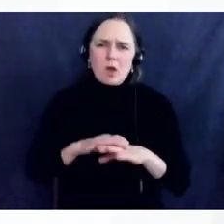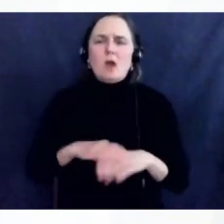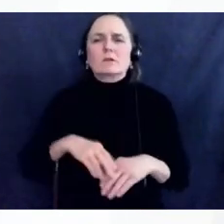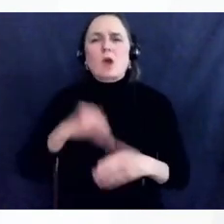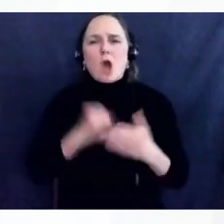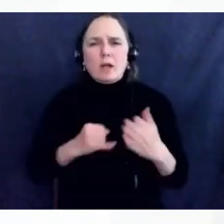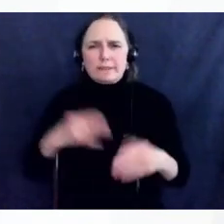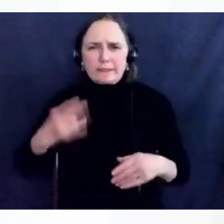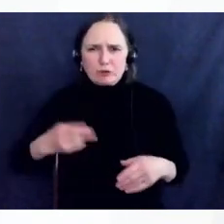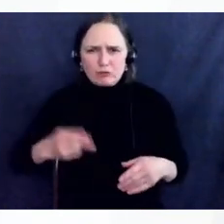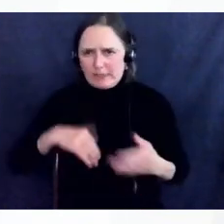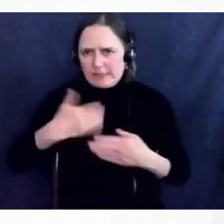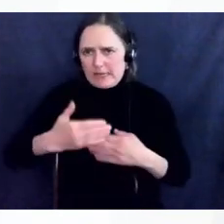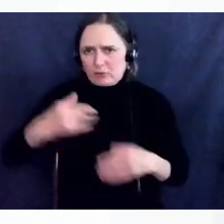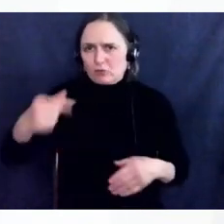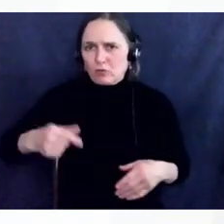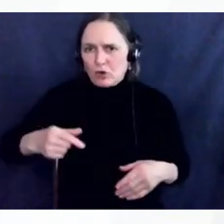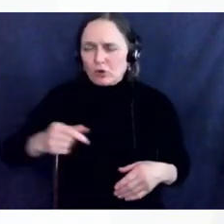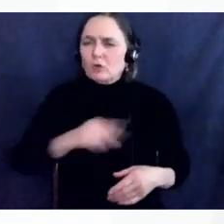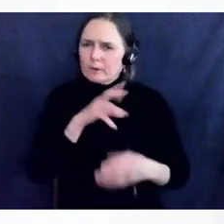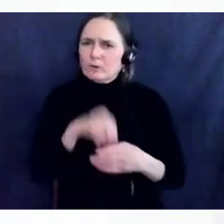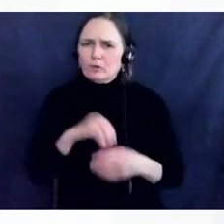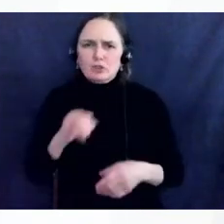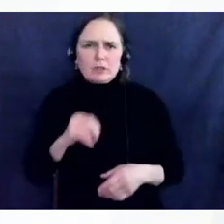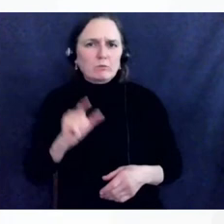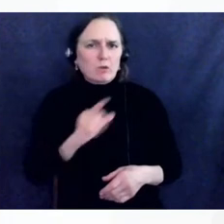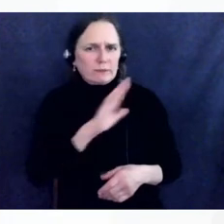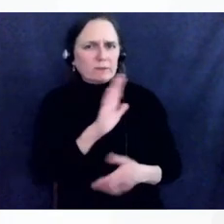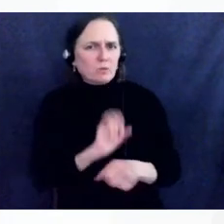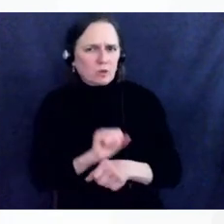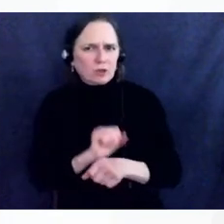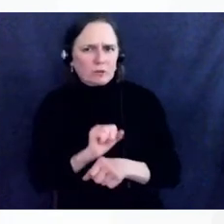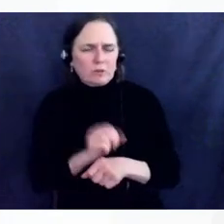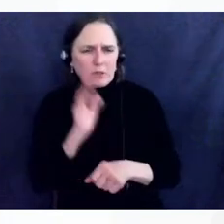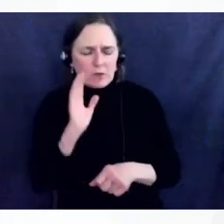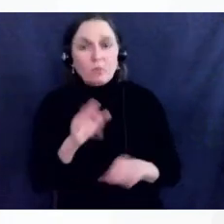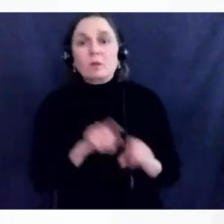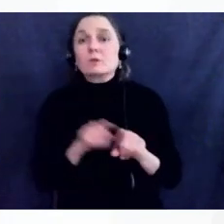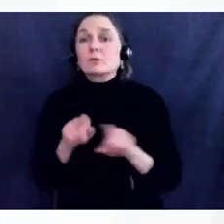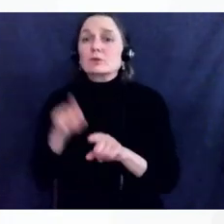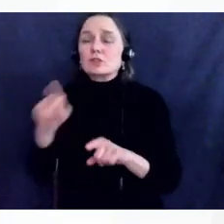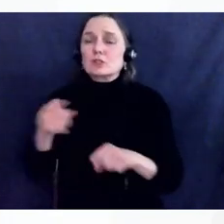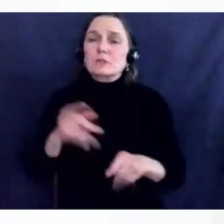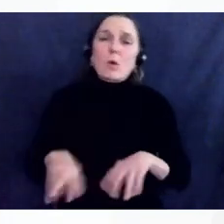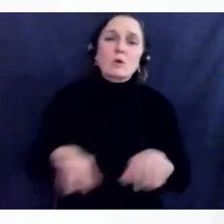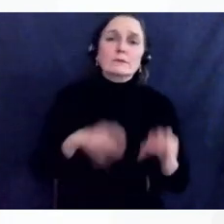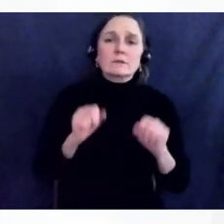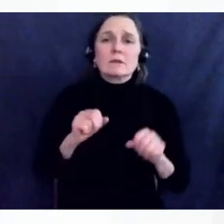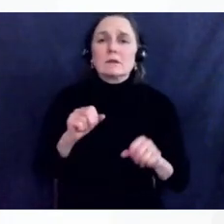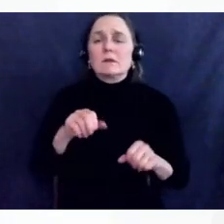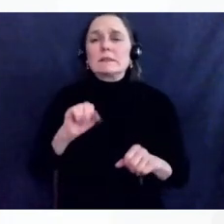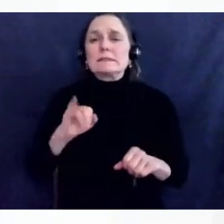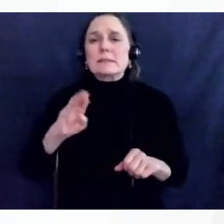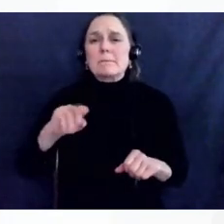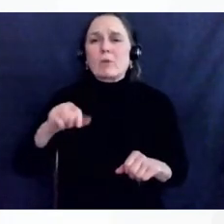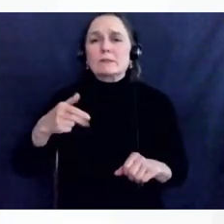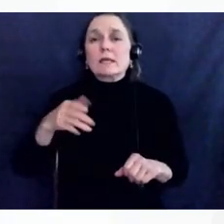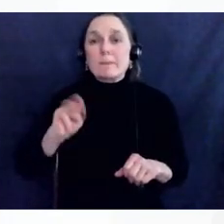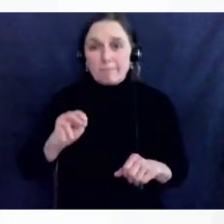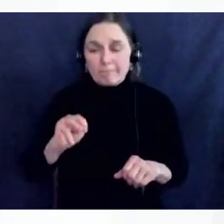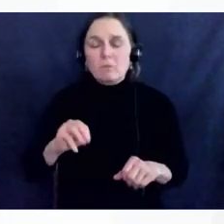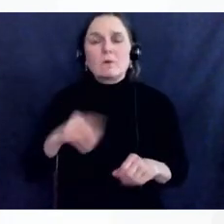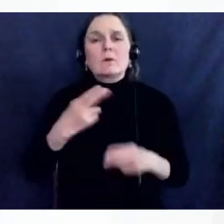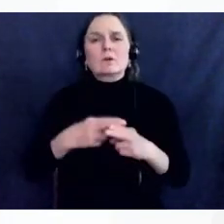a COLAR American Art Symposium, Legacies and Futures, that will complement the Seattle Art Museum's